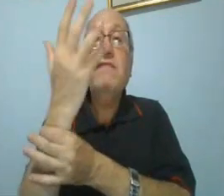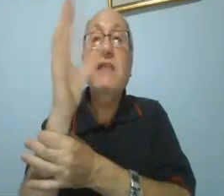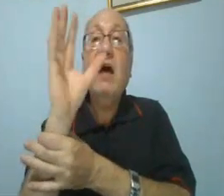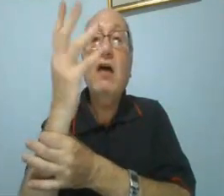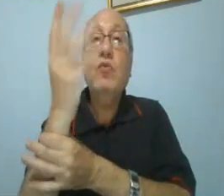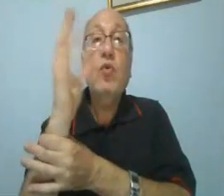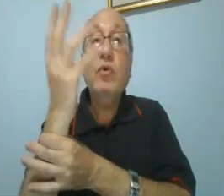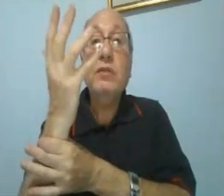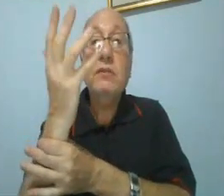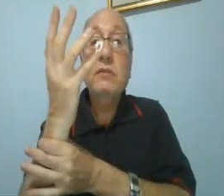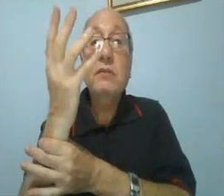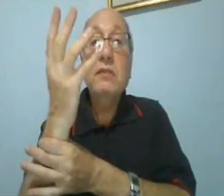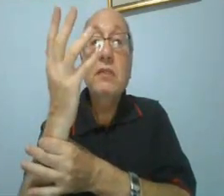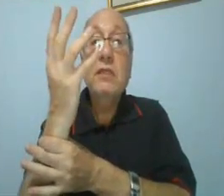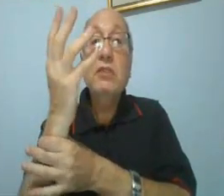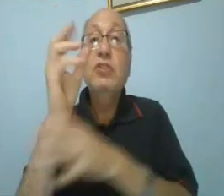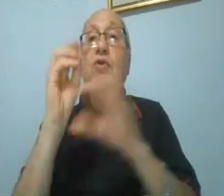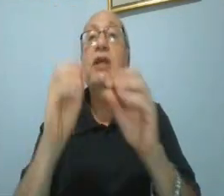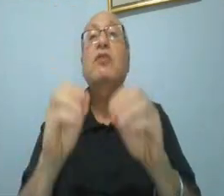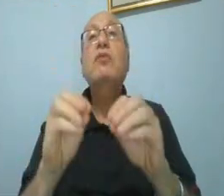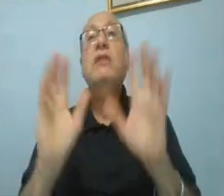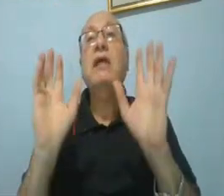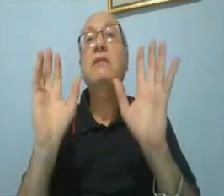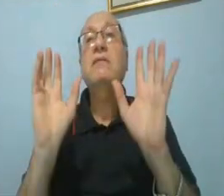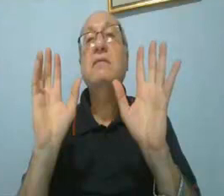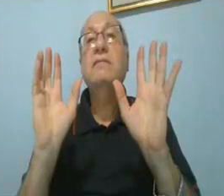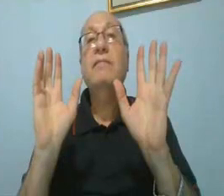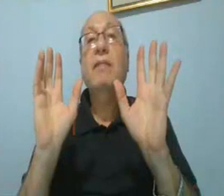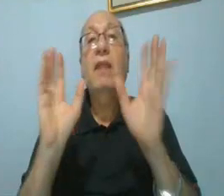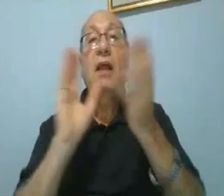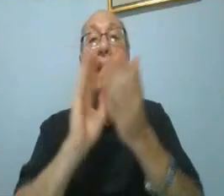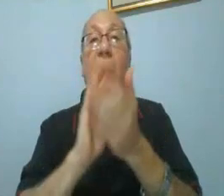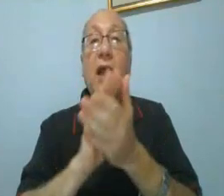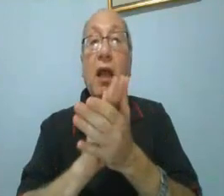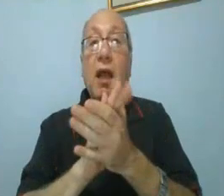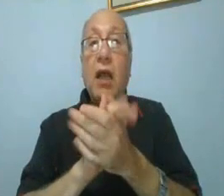when gloves are worn during contact.